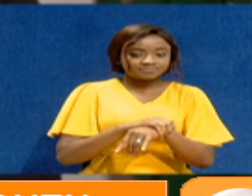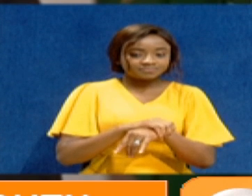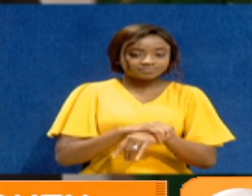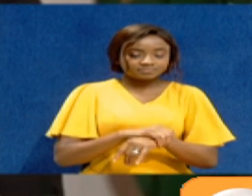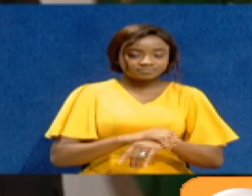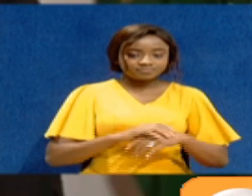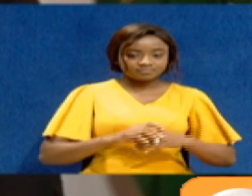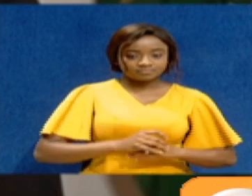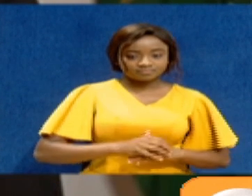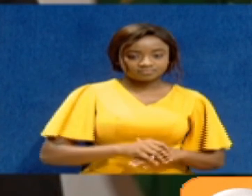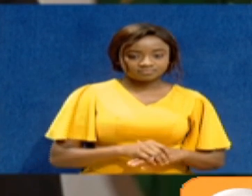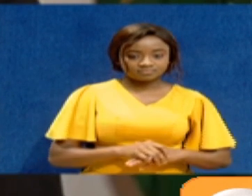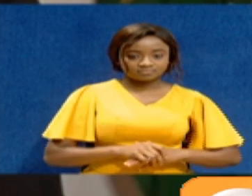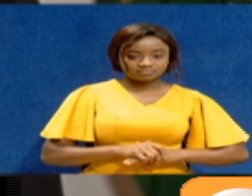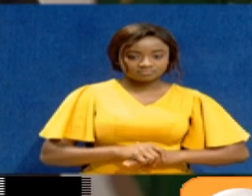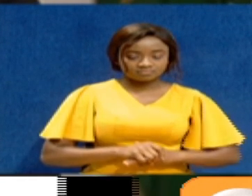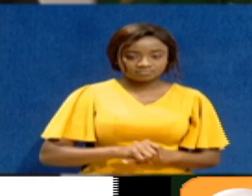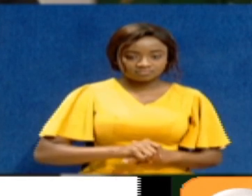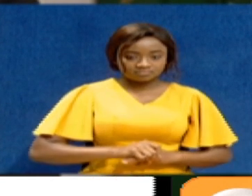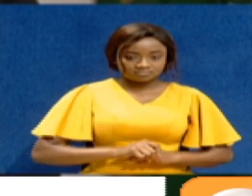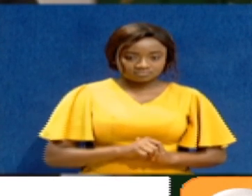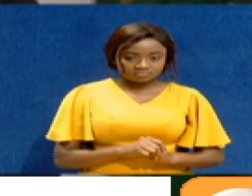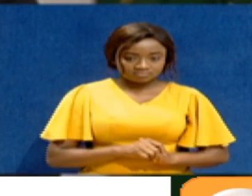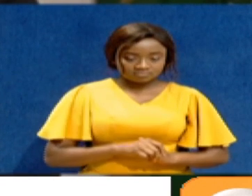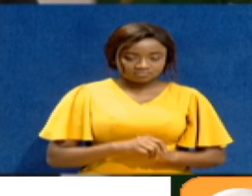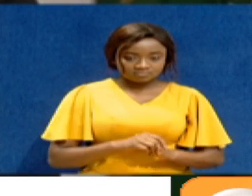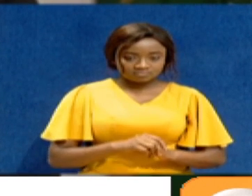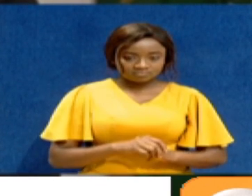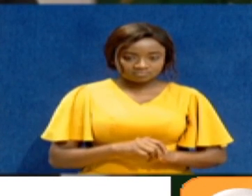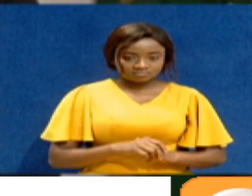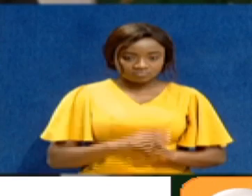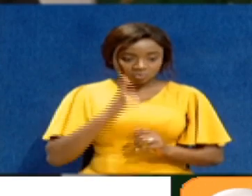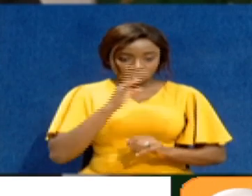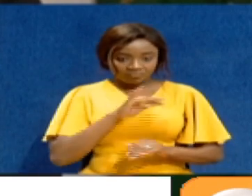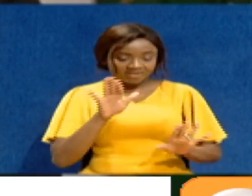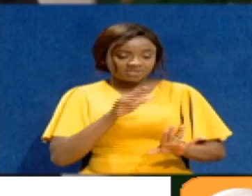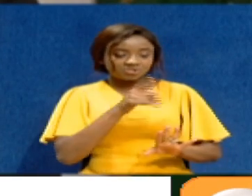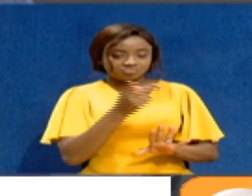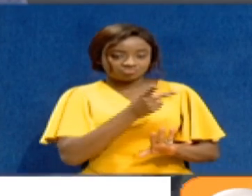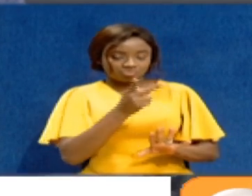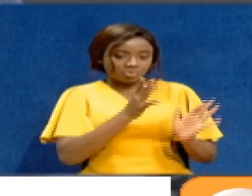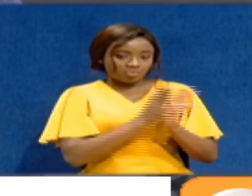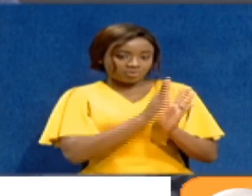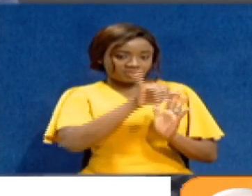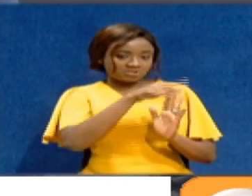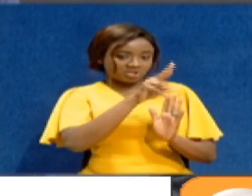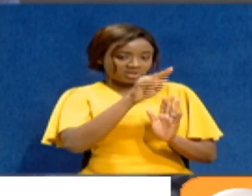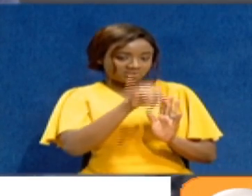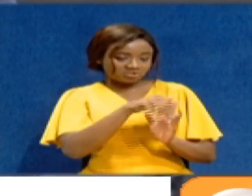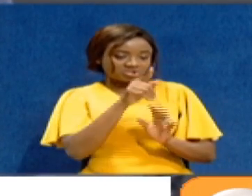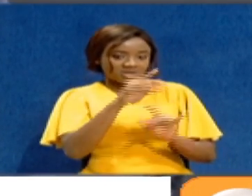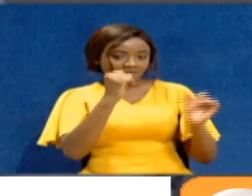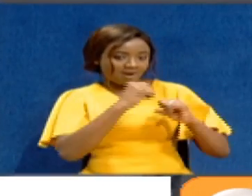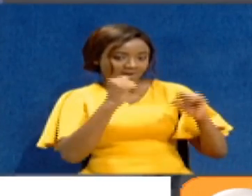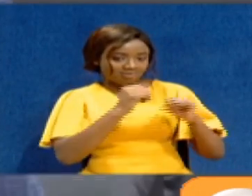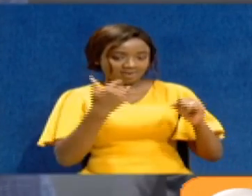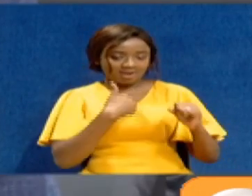African Vaccine Acquisition Task Team's agreement with Johnson & Johnson. There is a